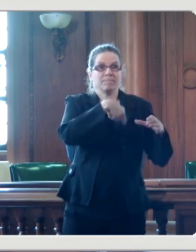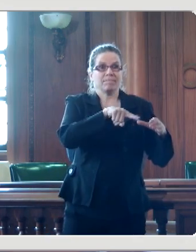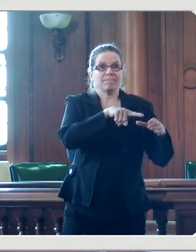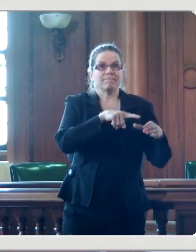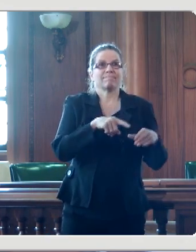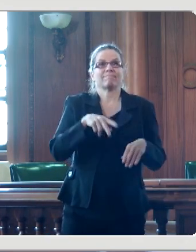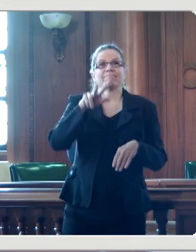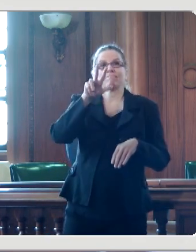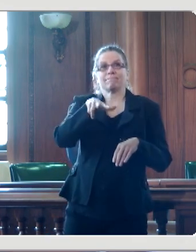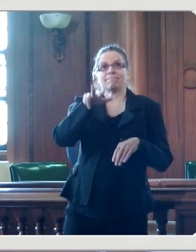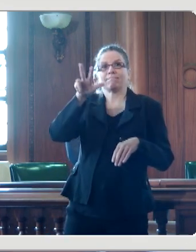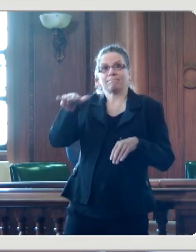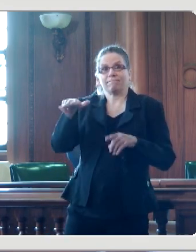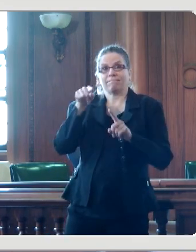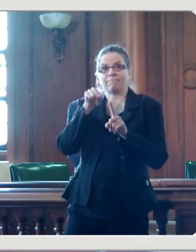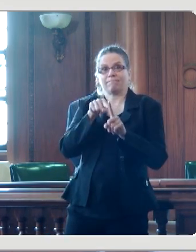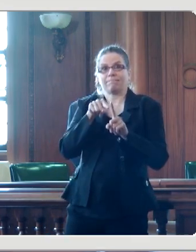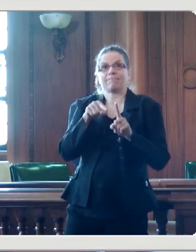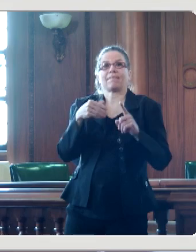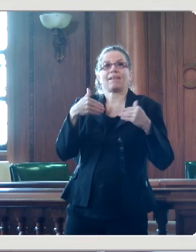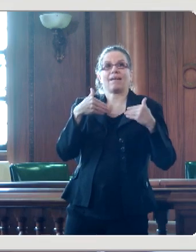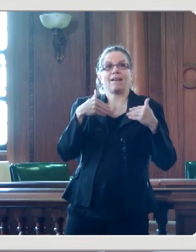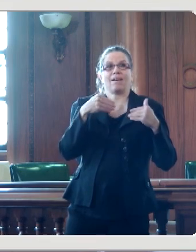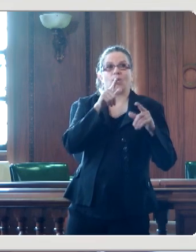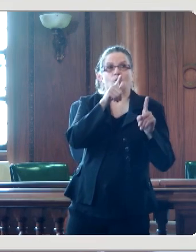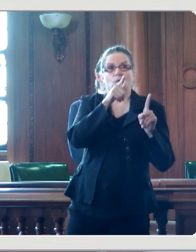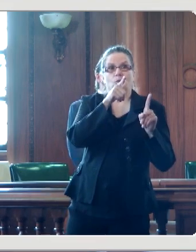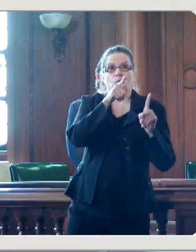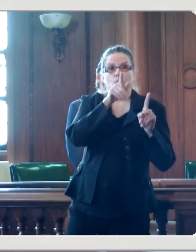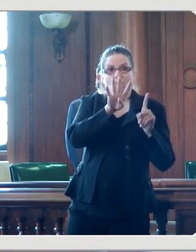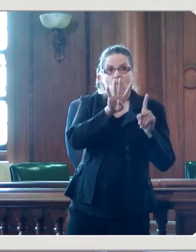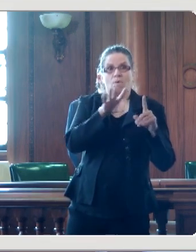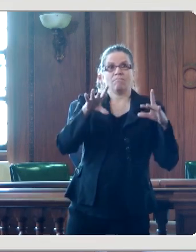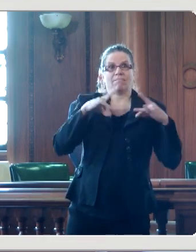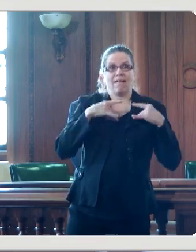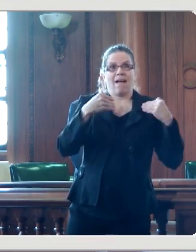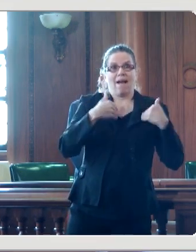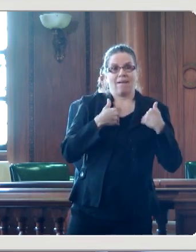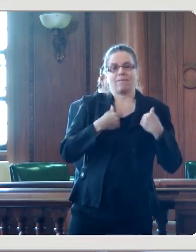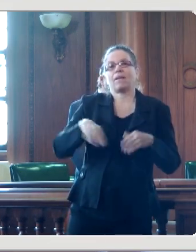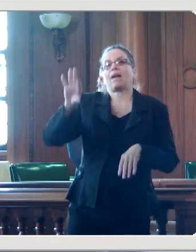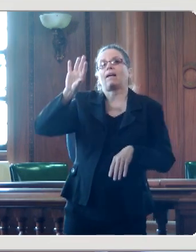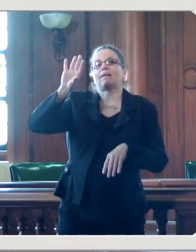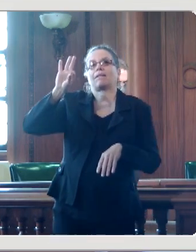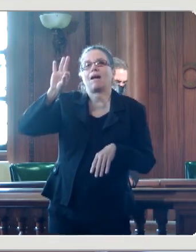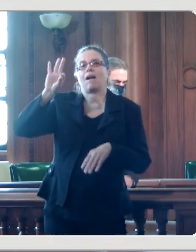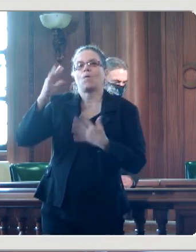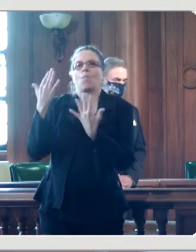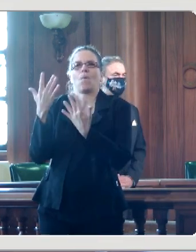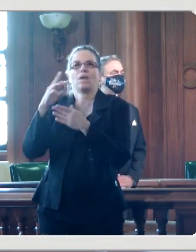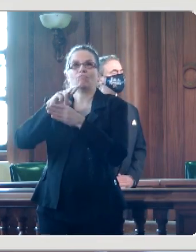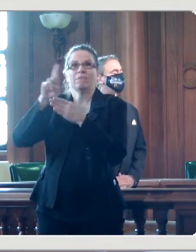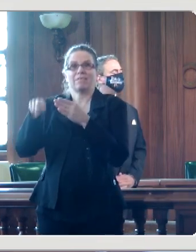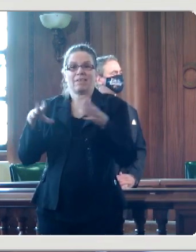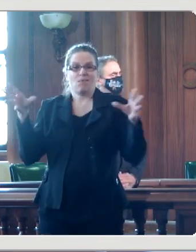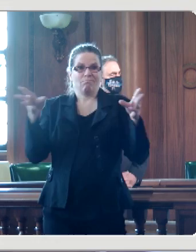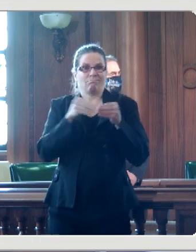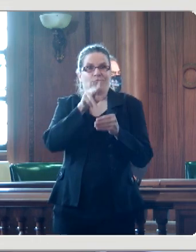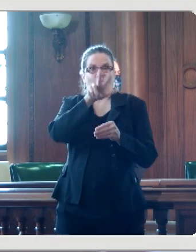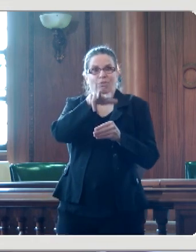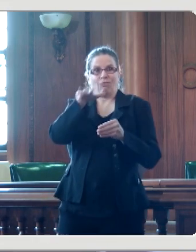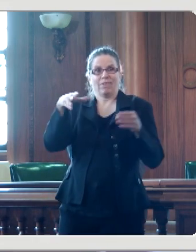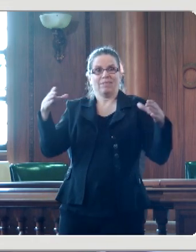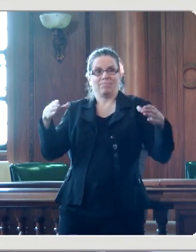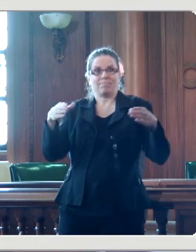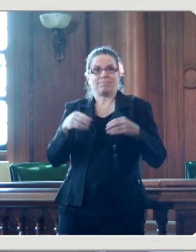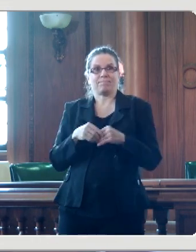of COVID. 24 are positive. 9 are out because they're awaiting testing. The concern is that of the 9 that are